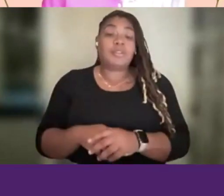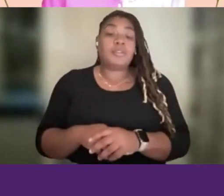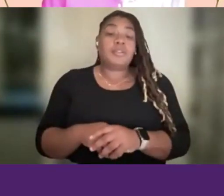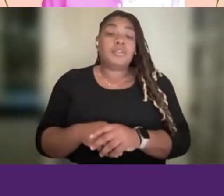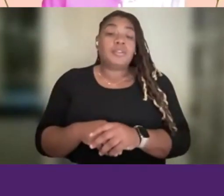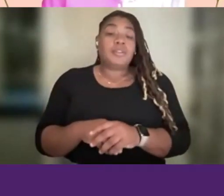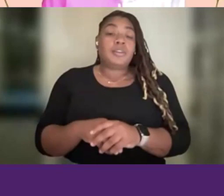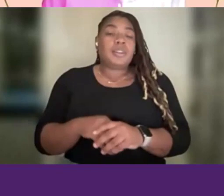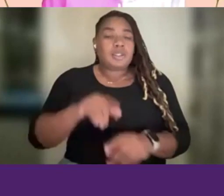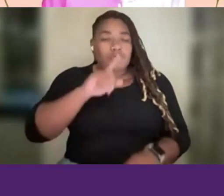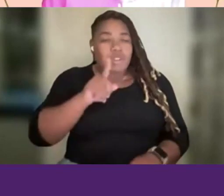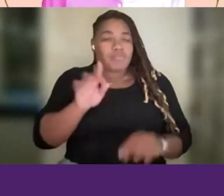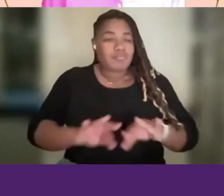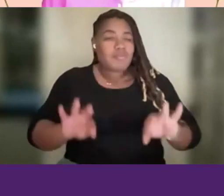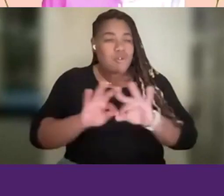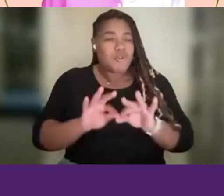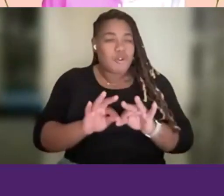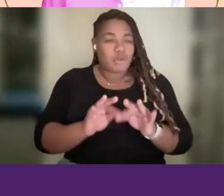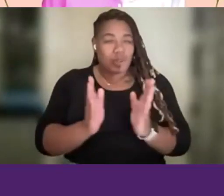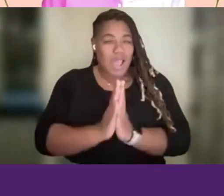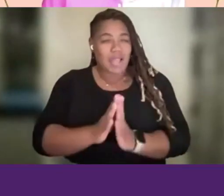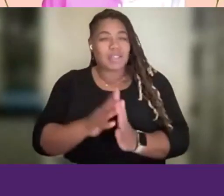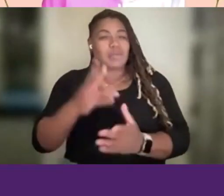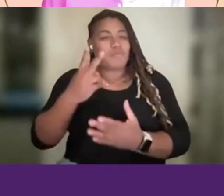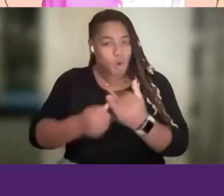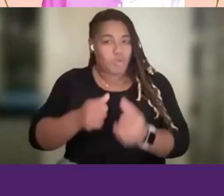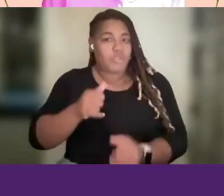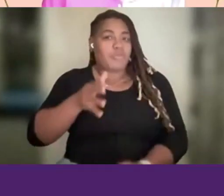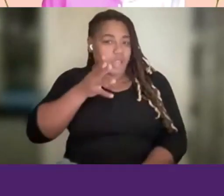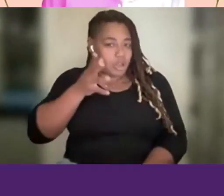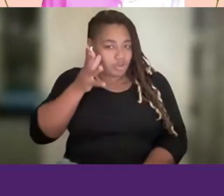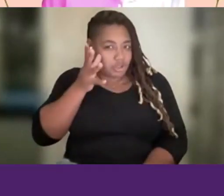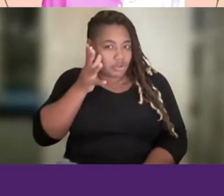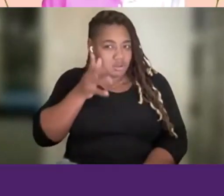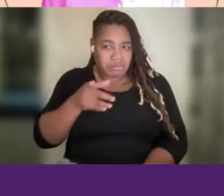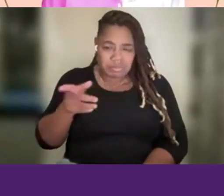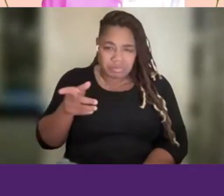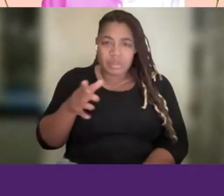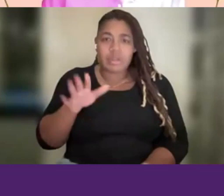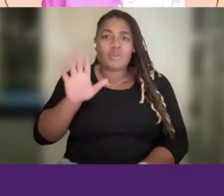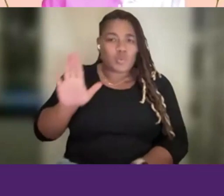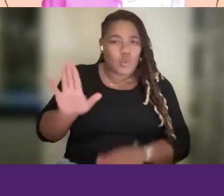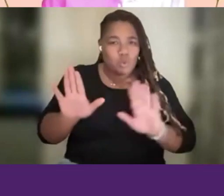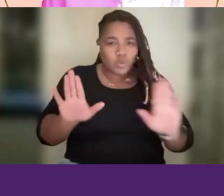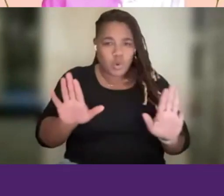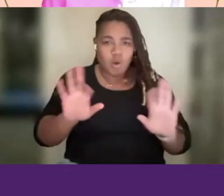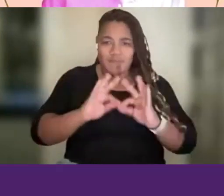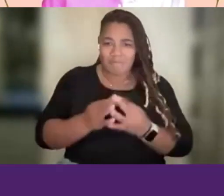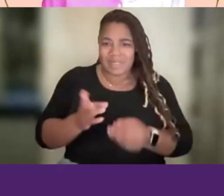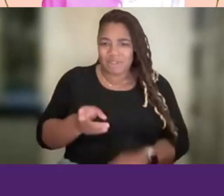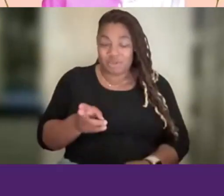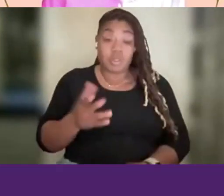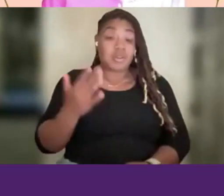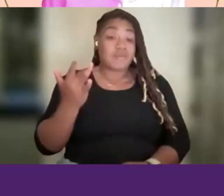It's really important to ask both your mom and your dad, to have their family histories as well, because also another thing is that